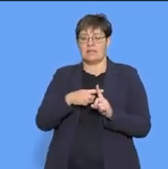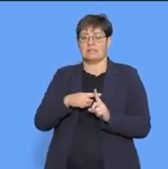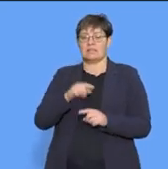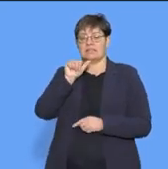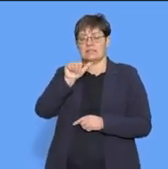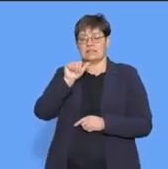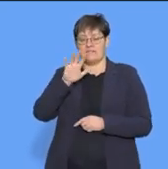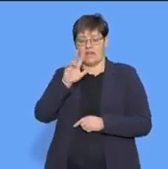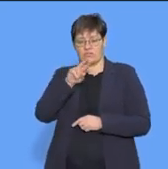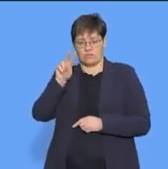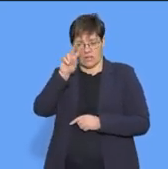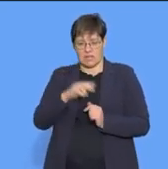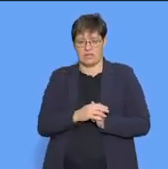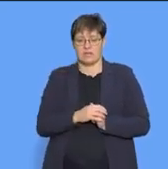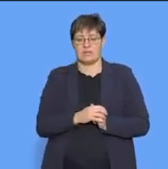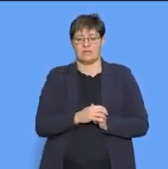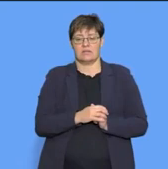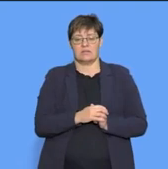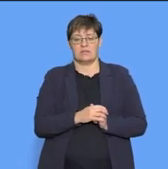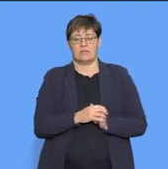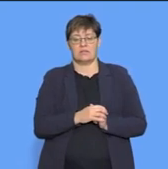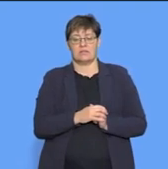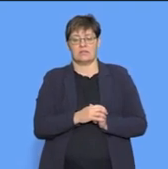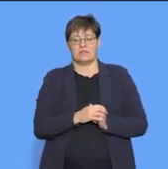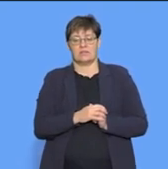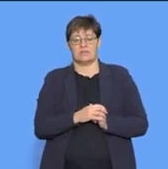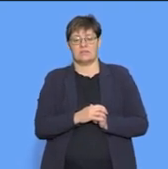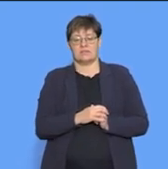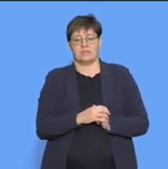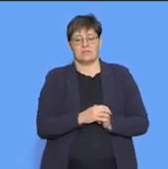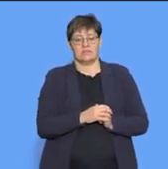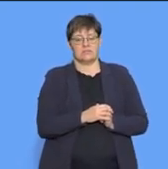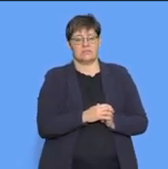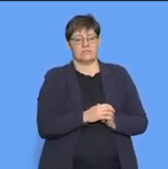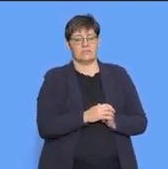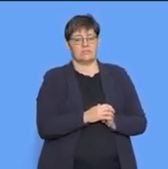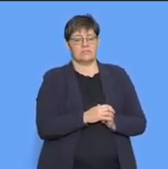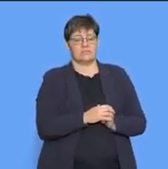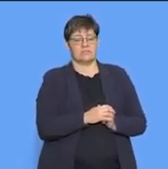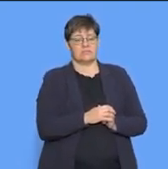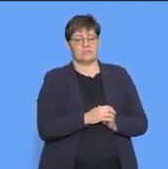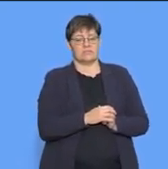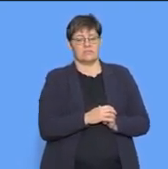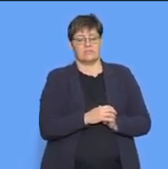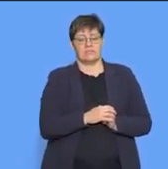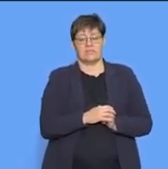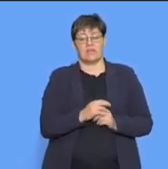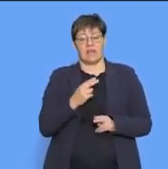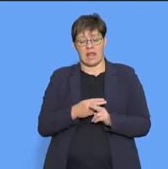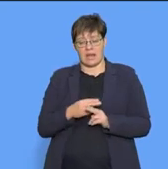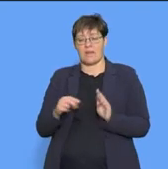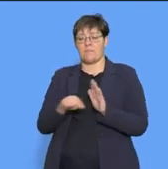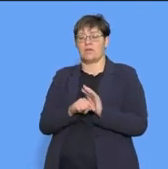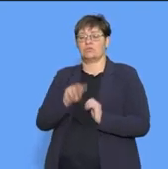plus 65 squared, which is our other side. So 87,38 squared plus 65, and